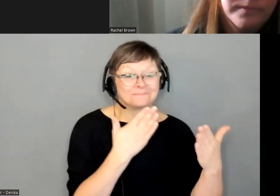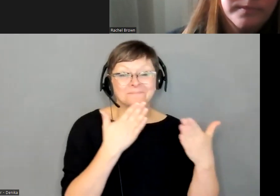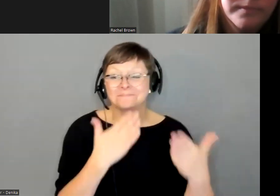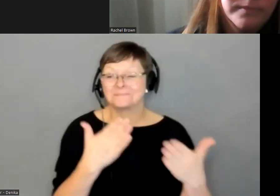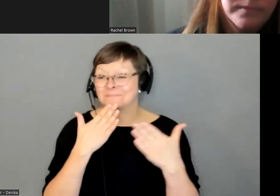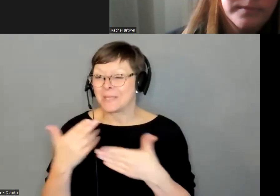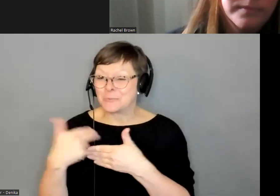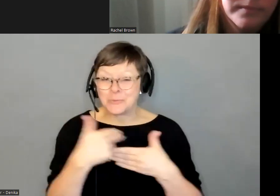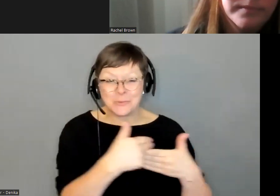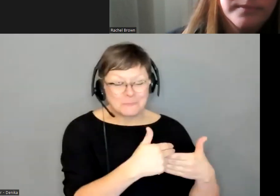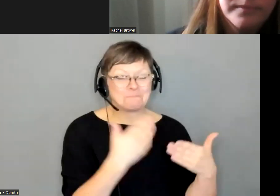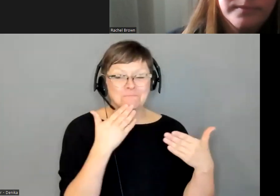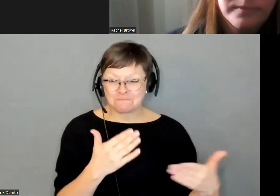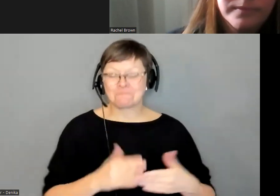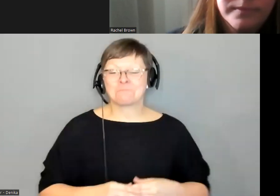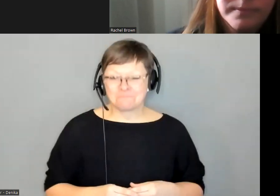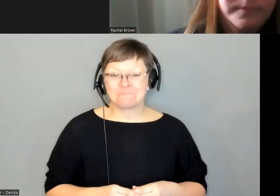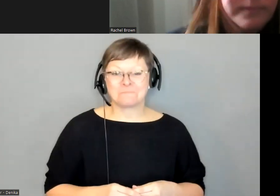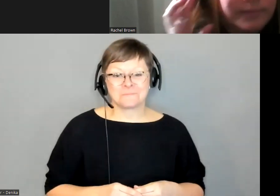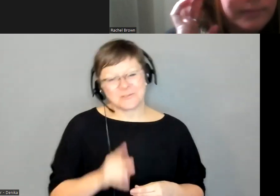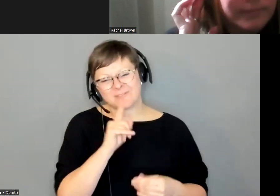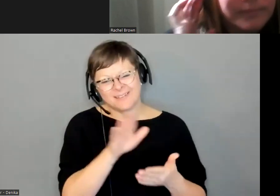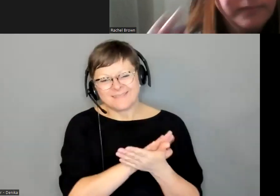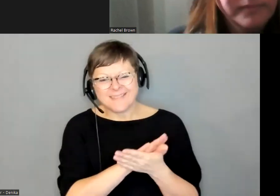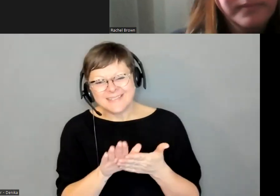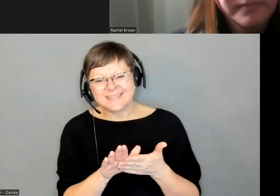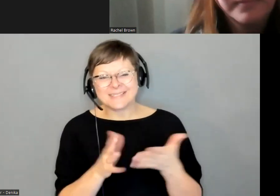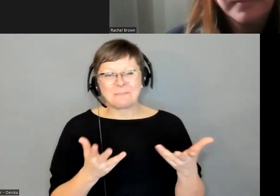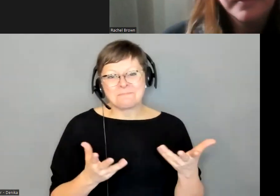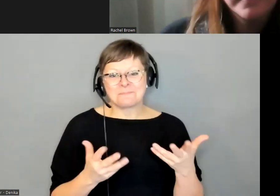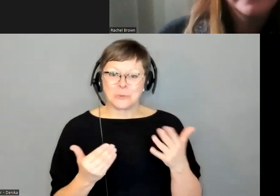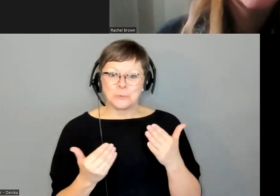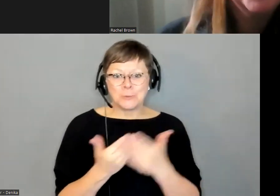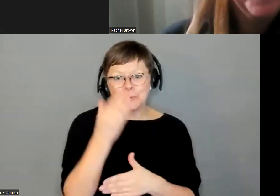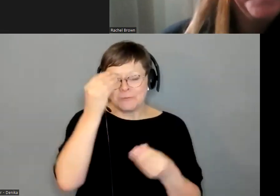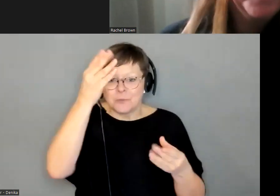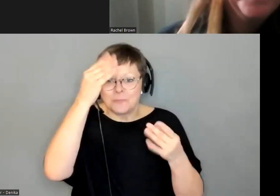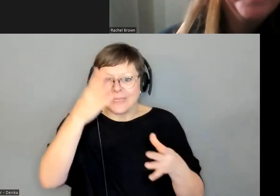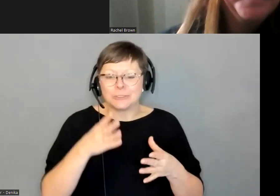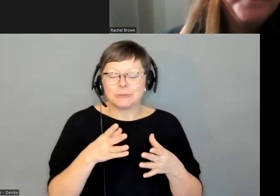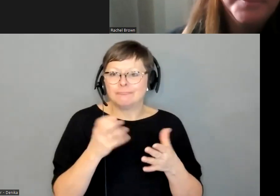us. It's always nice to get some new tips.